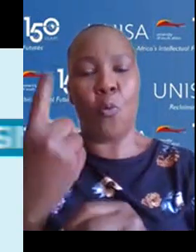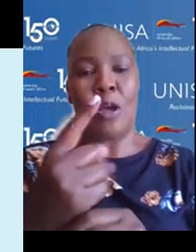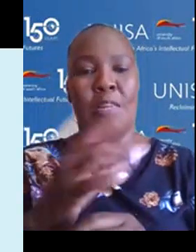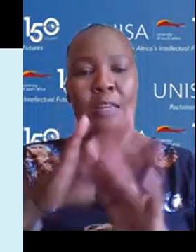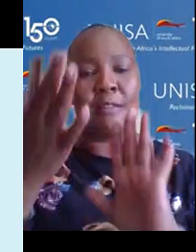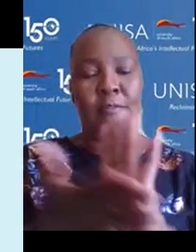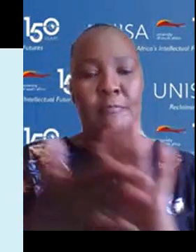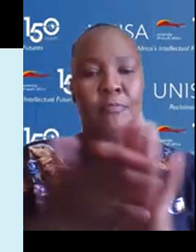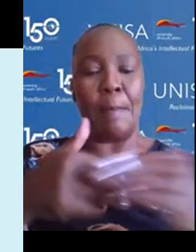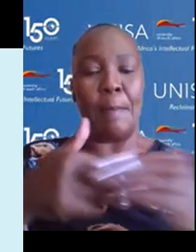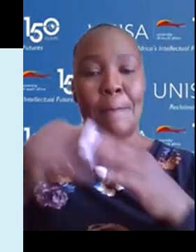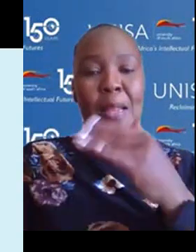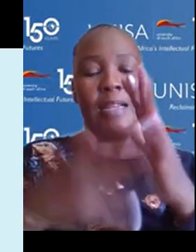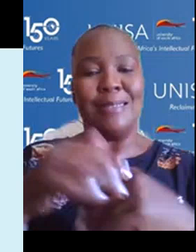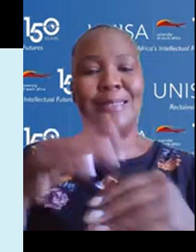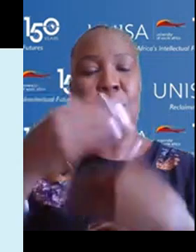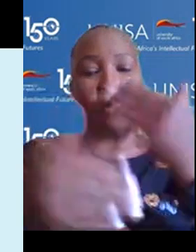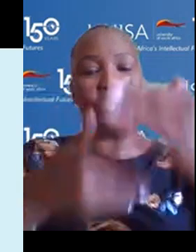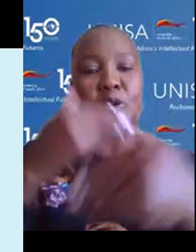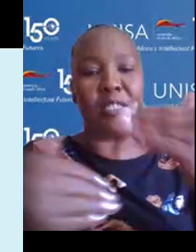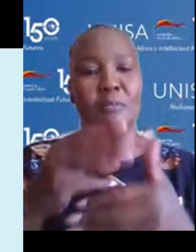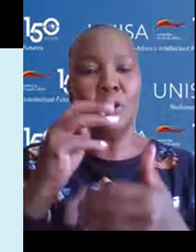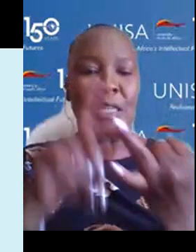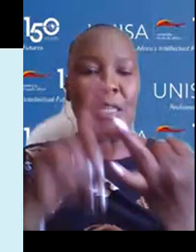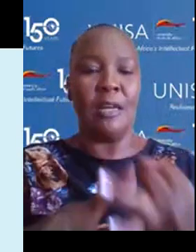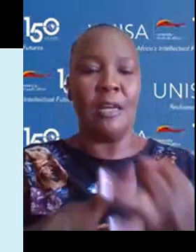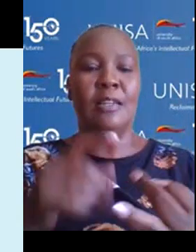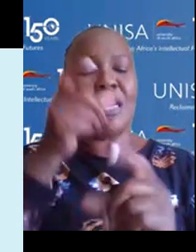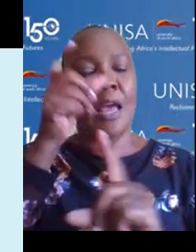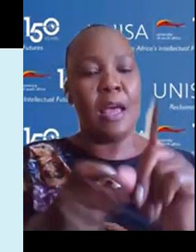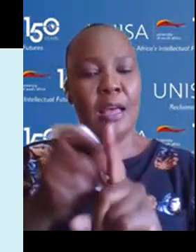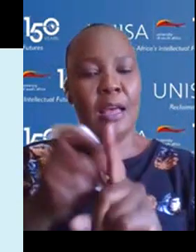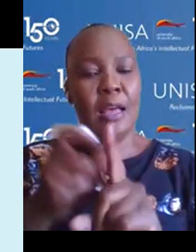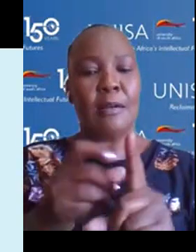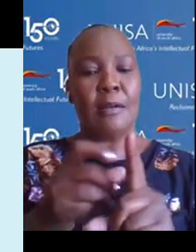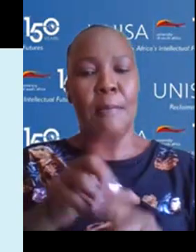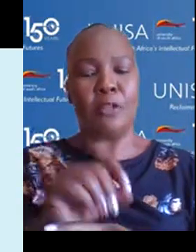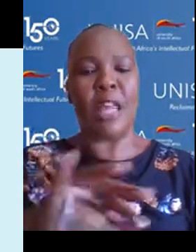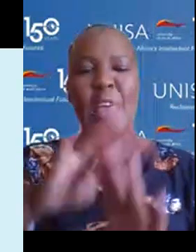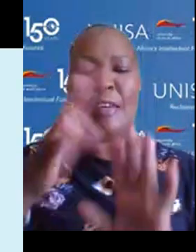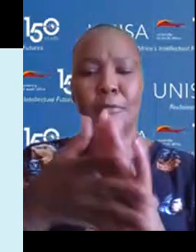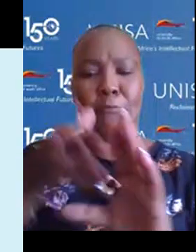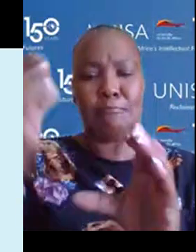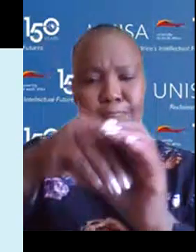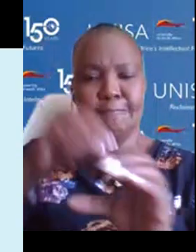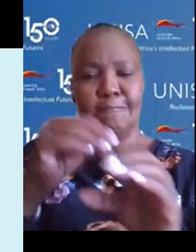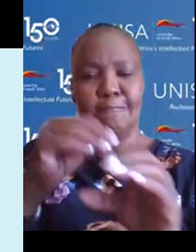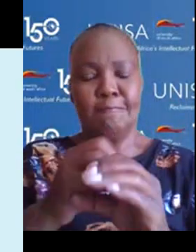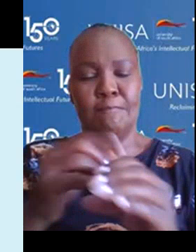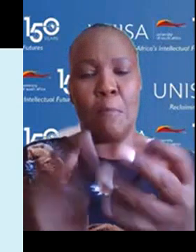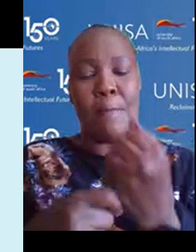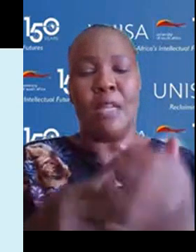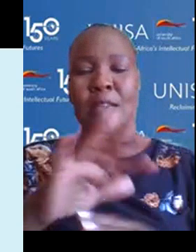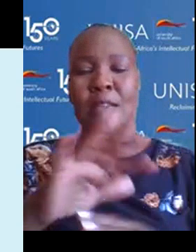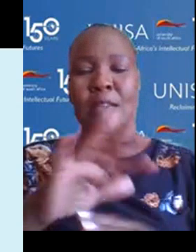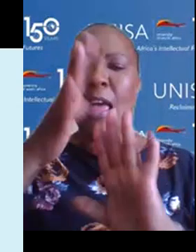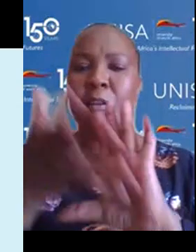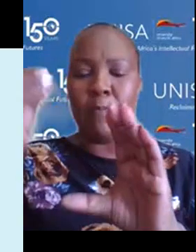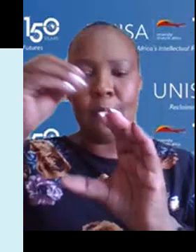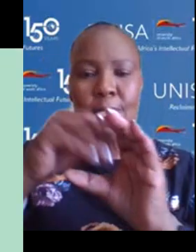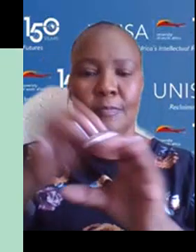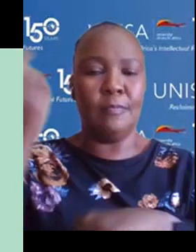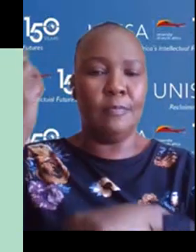a built-in processing unit, monitor, keyboard, speaker, and mouse touchpad. Laptops are battery-powered, so they do not always need to